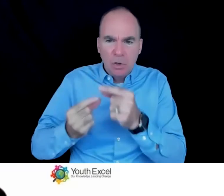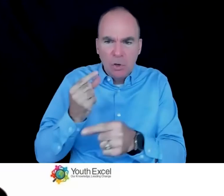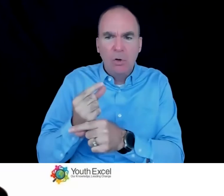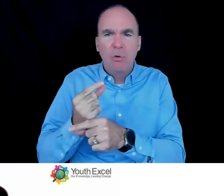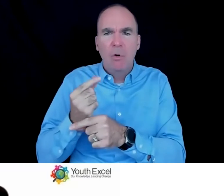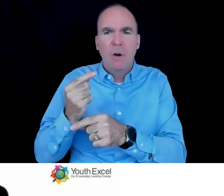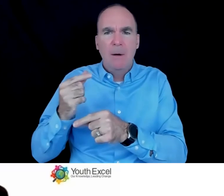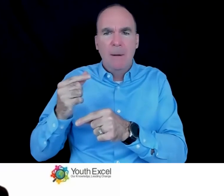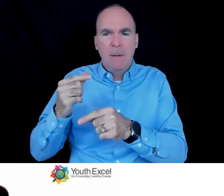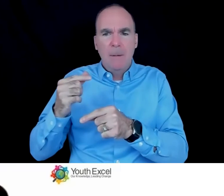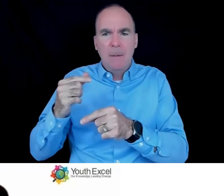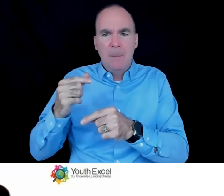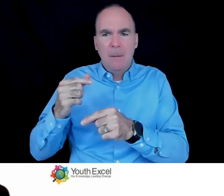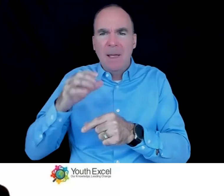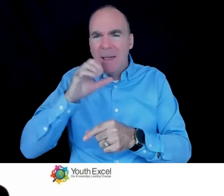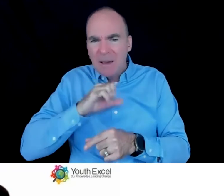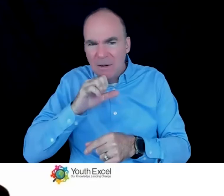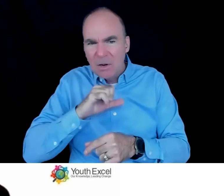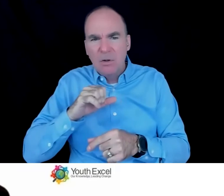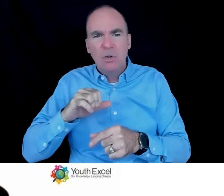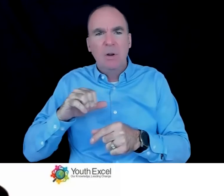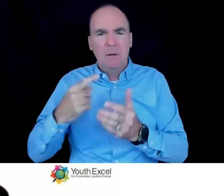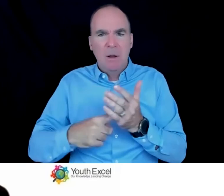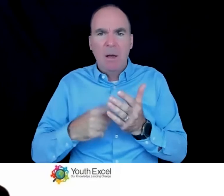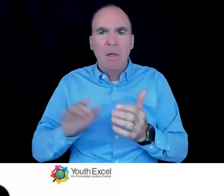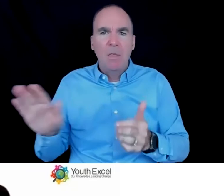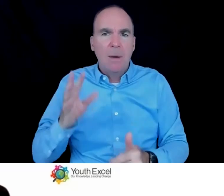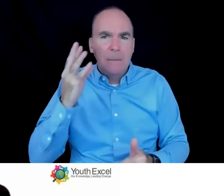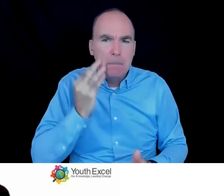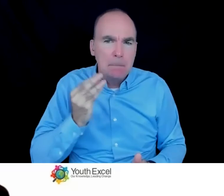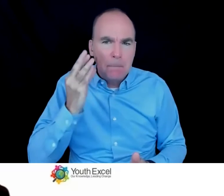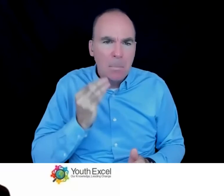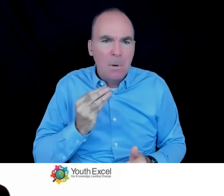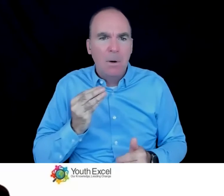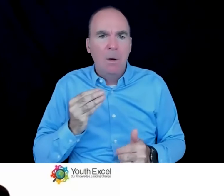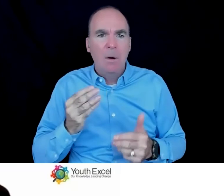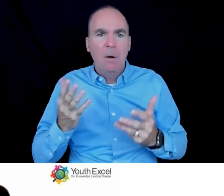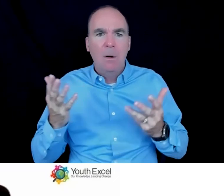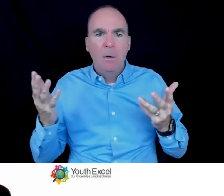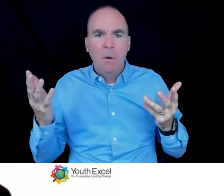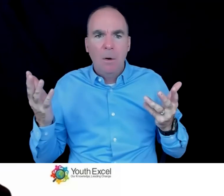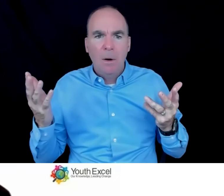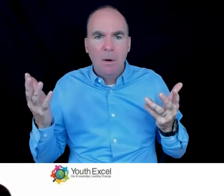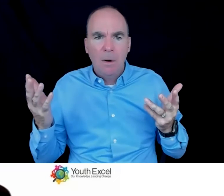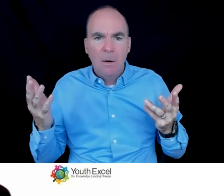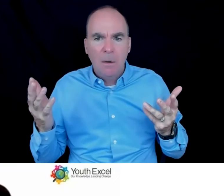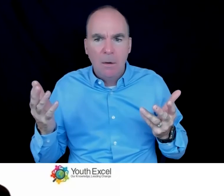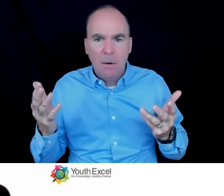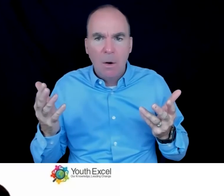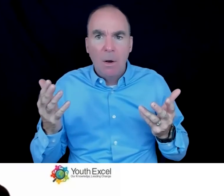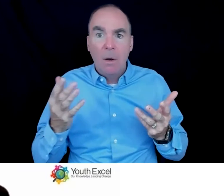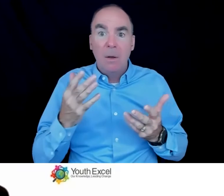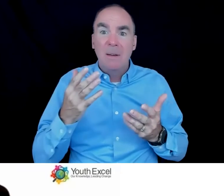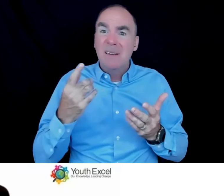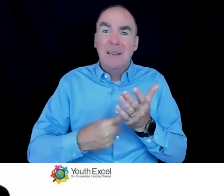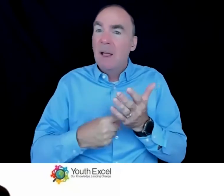they actually recounted personal stories from their experiences about what works, what doesn't, and what can be